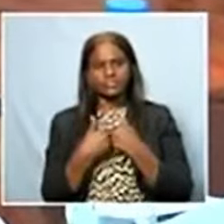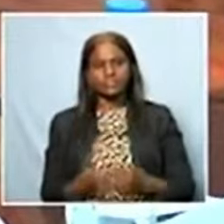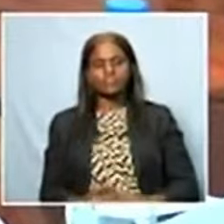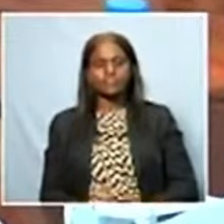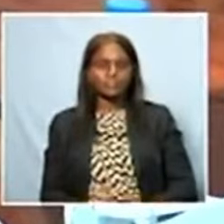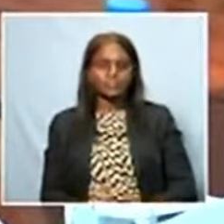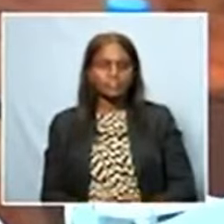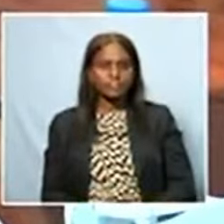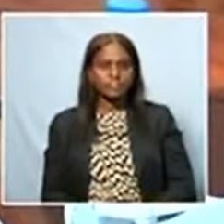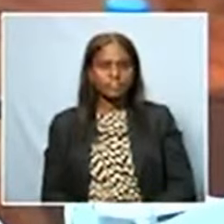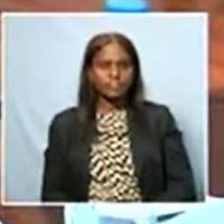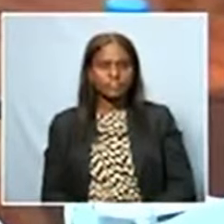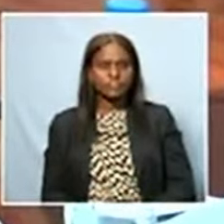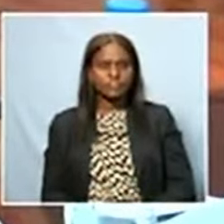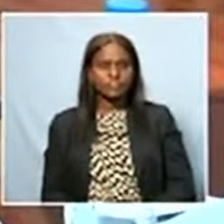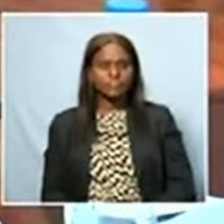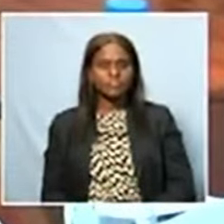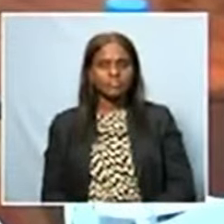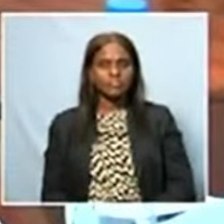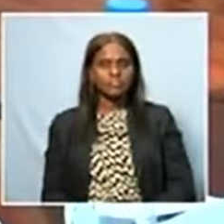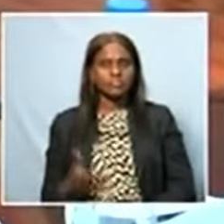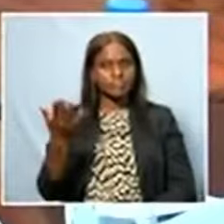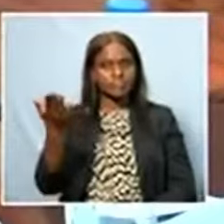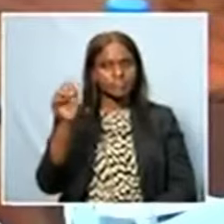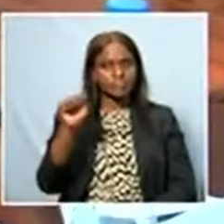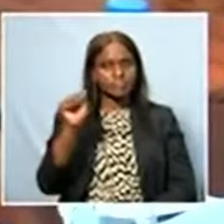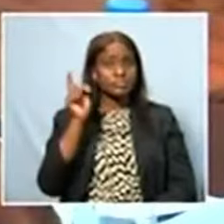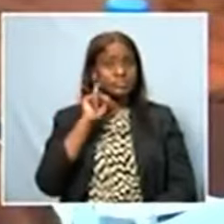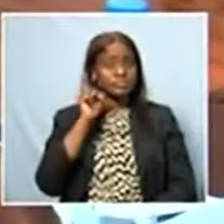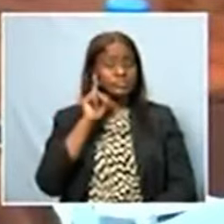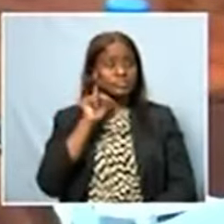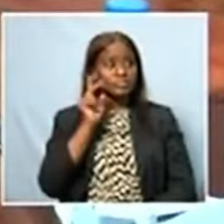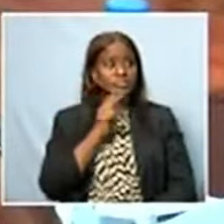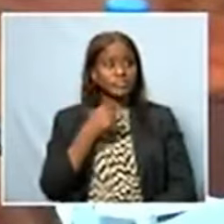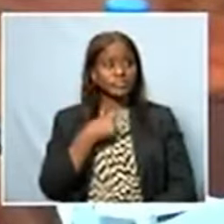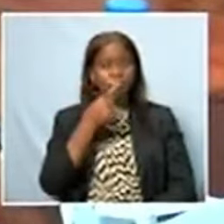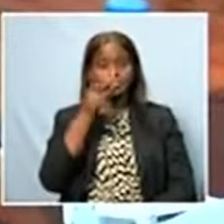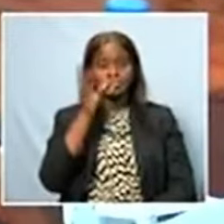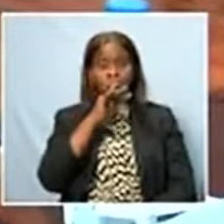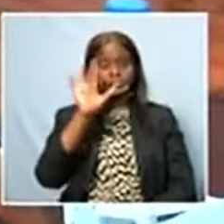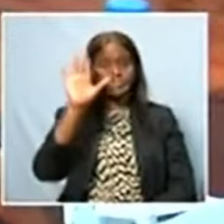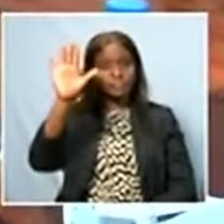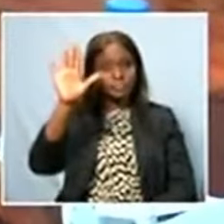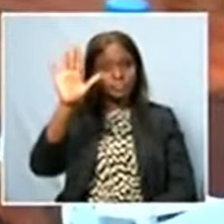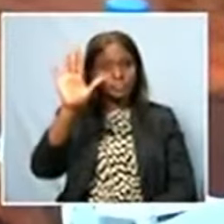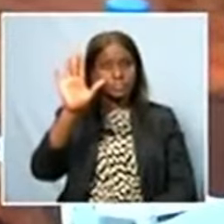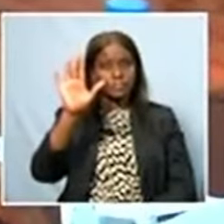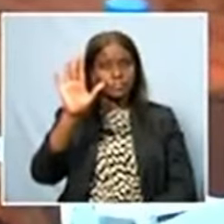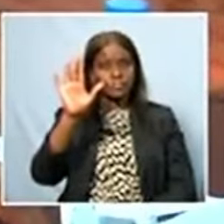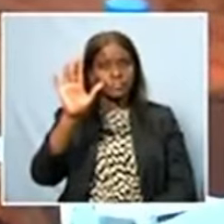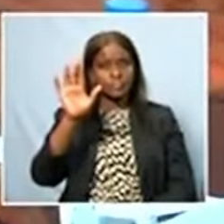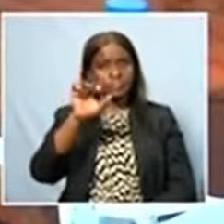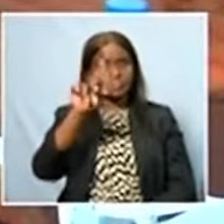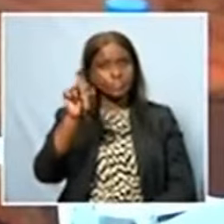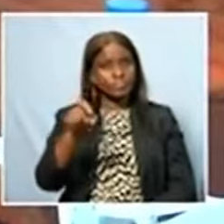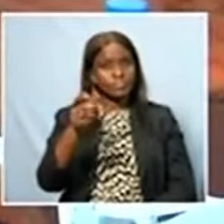can we allow Honorable Mabumba, are you able to get us? I saw your hand indicating to ask.